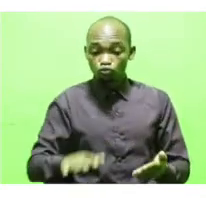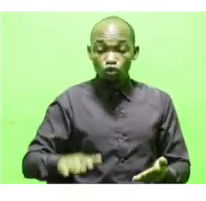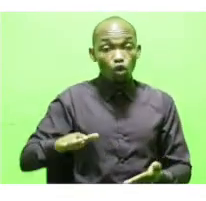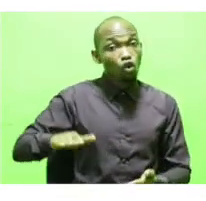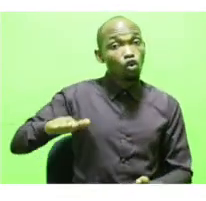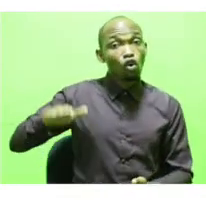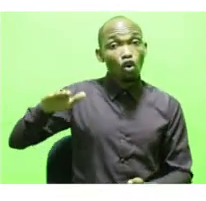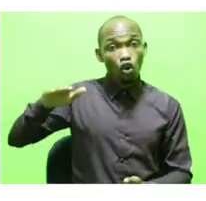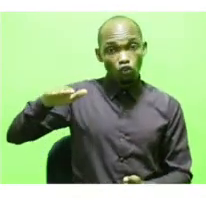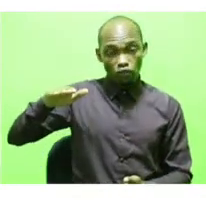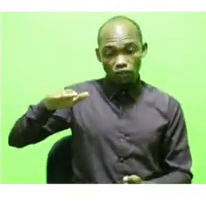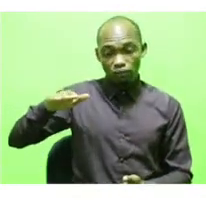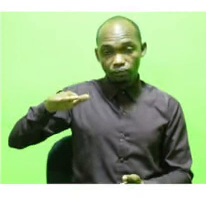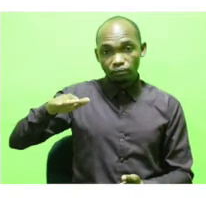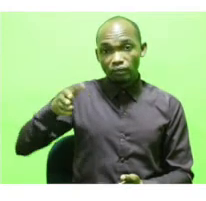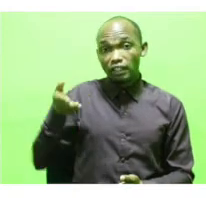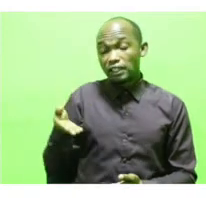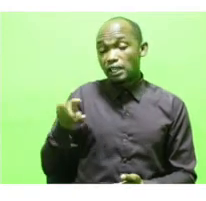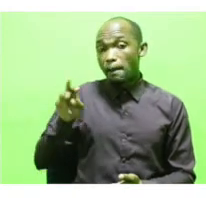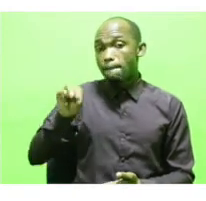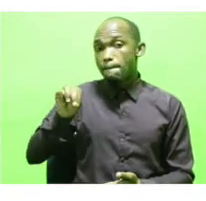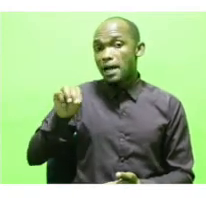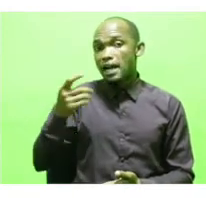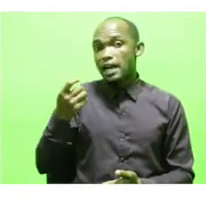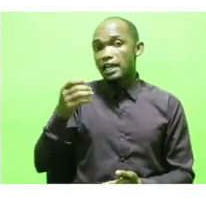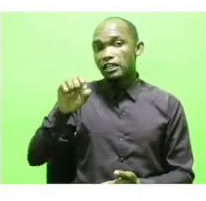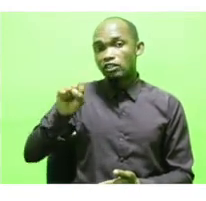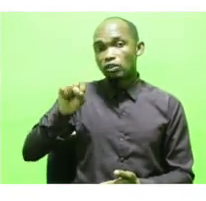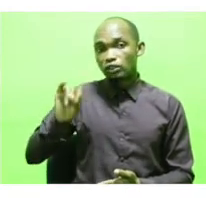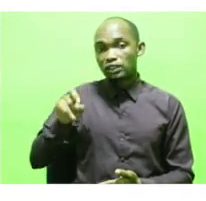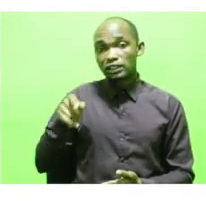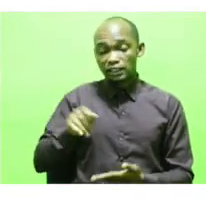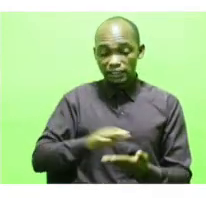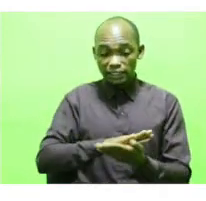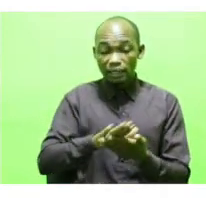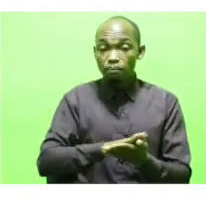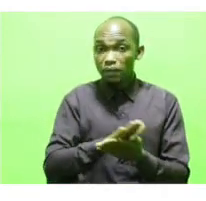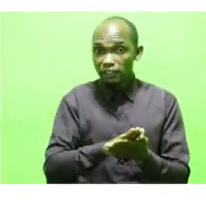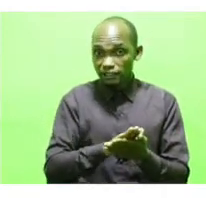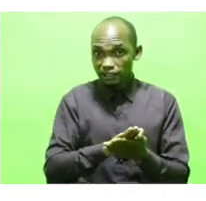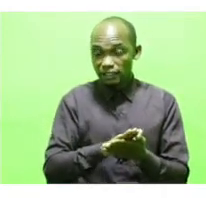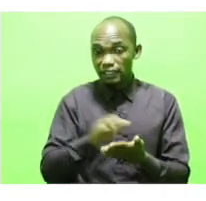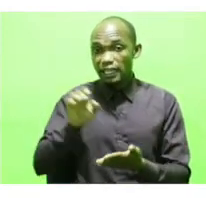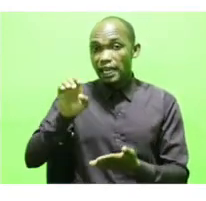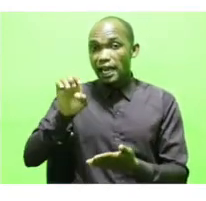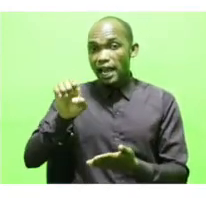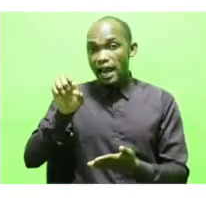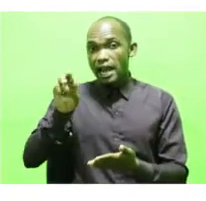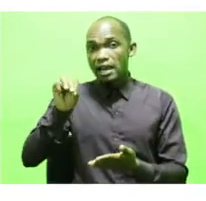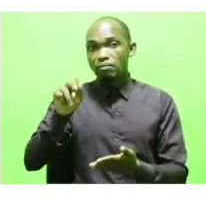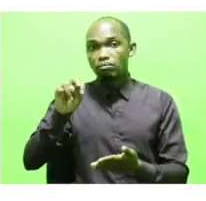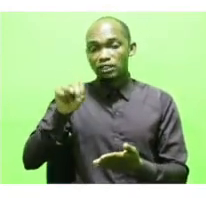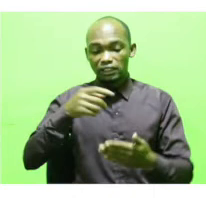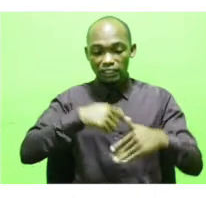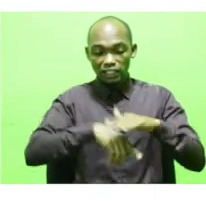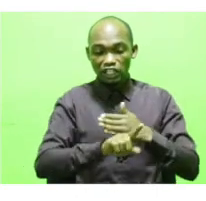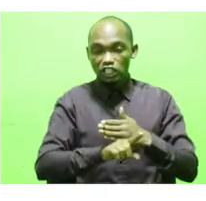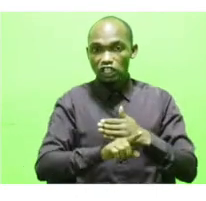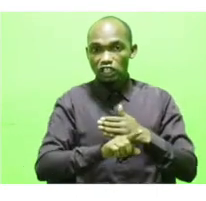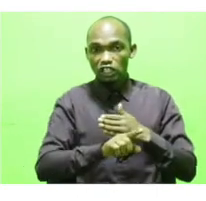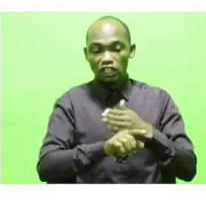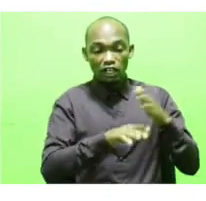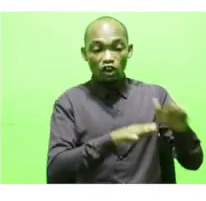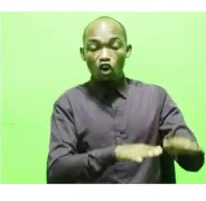growth. So in this way, we can say that mitosis is the basic element of growth in an